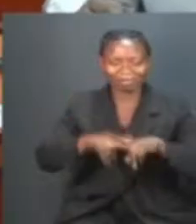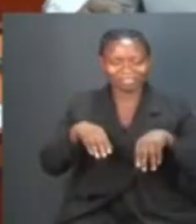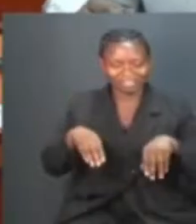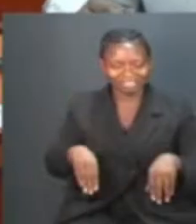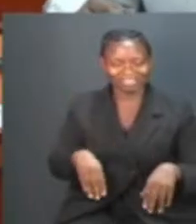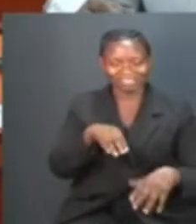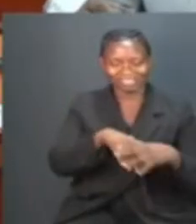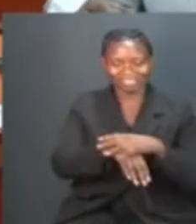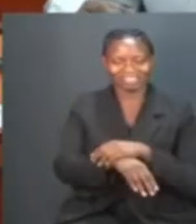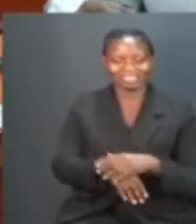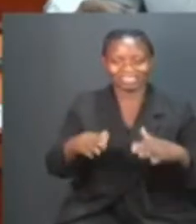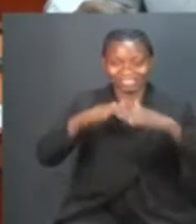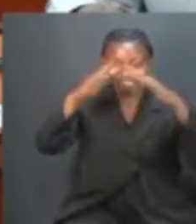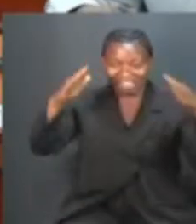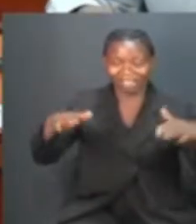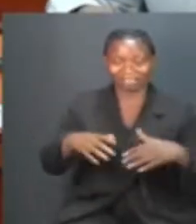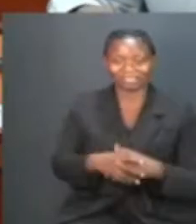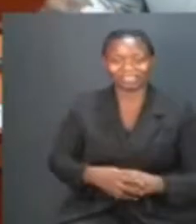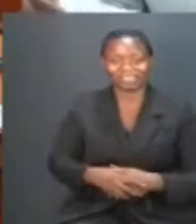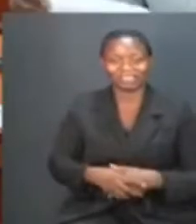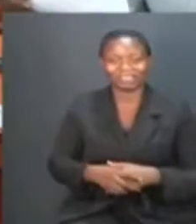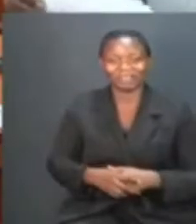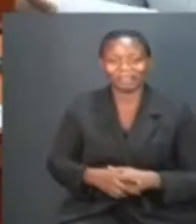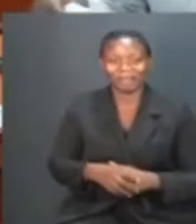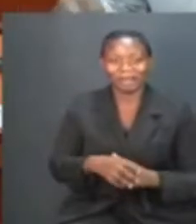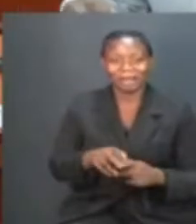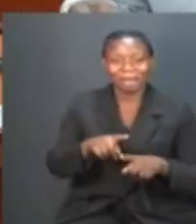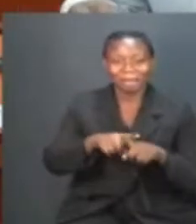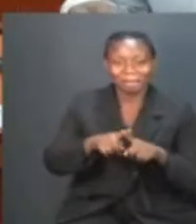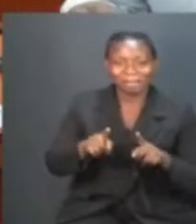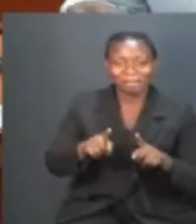chamber. And then they deliver